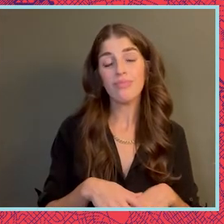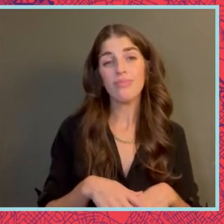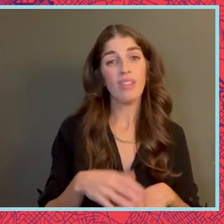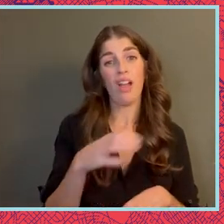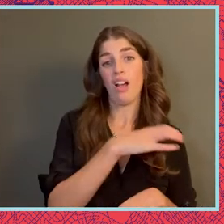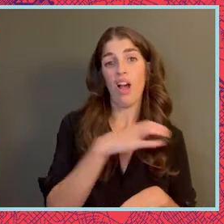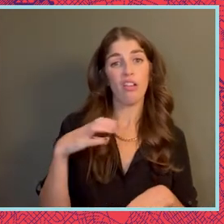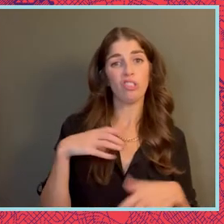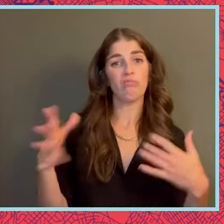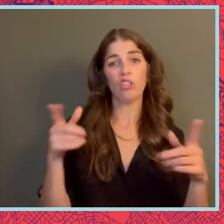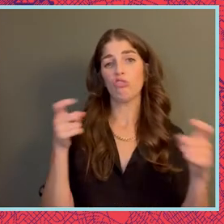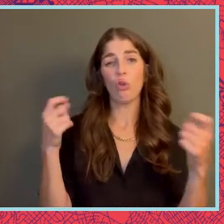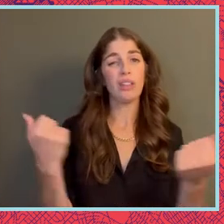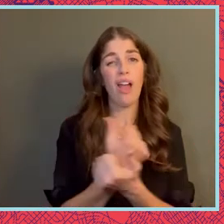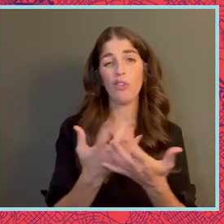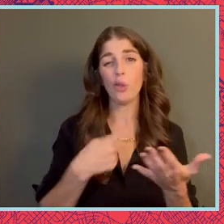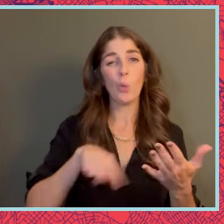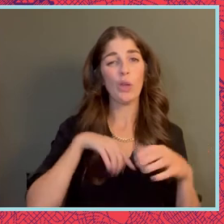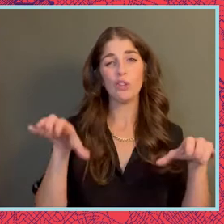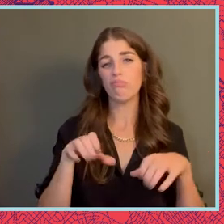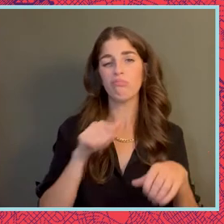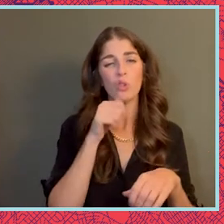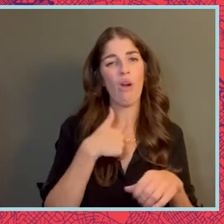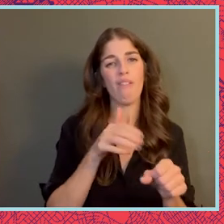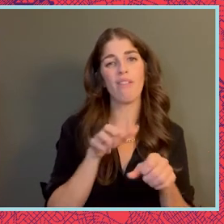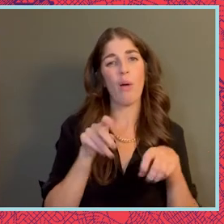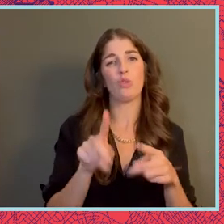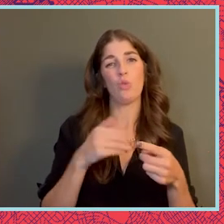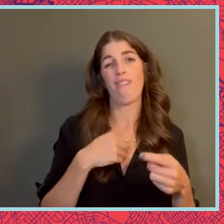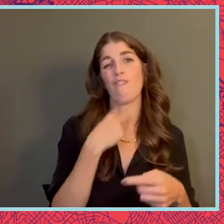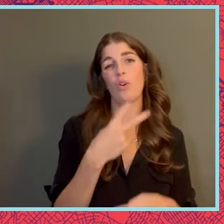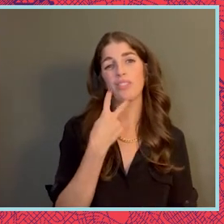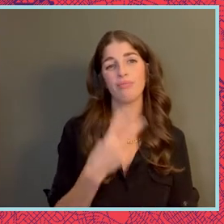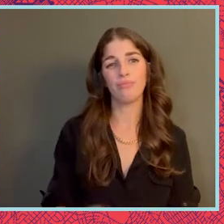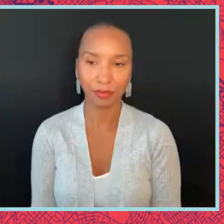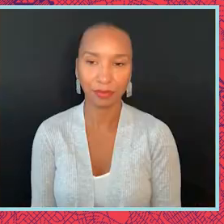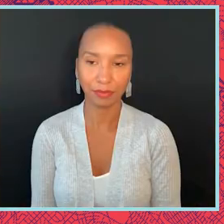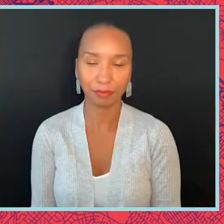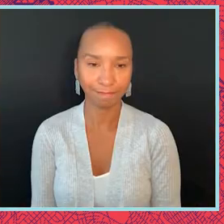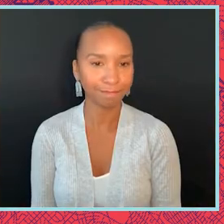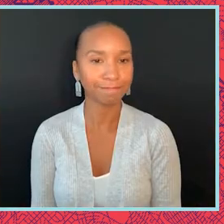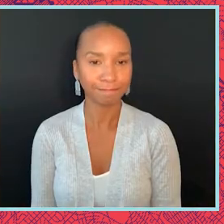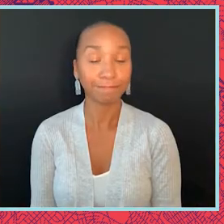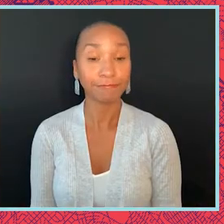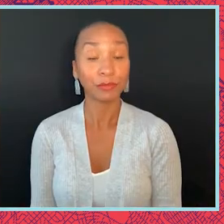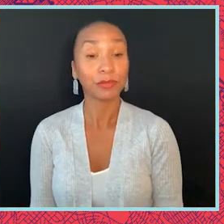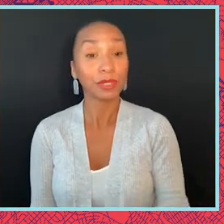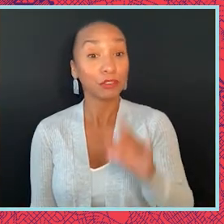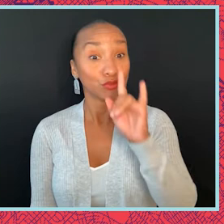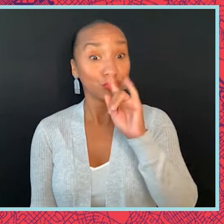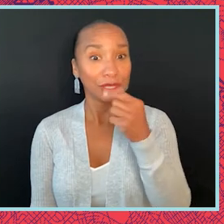is you got a Congress that controls everything that we do, and we don't have an opportunity to have a voice of our own. It's really